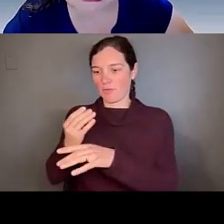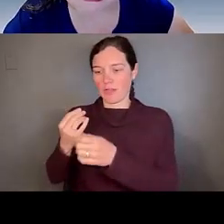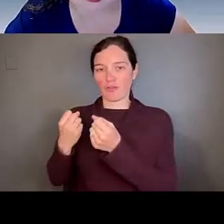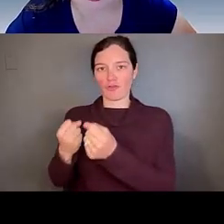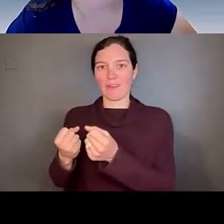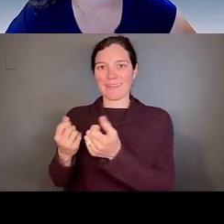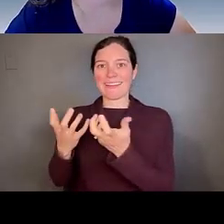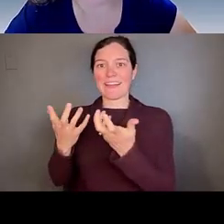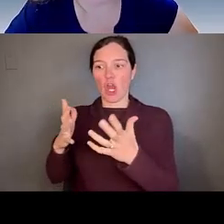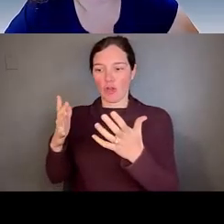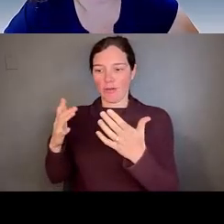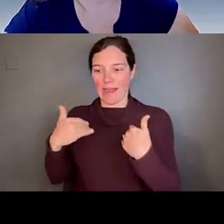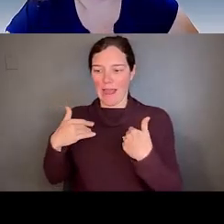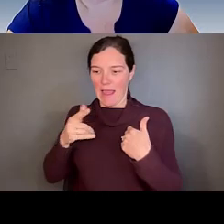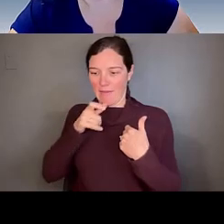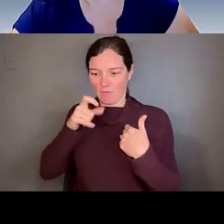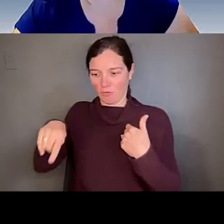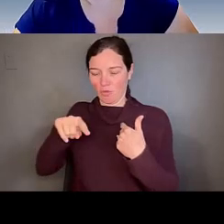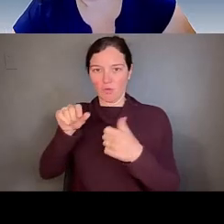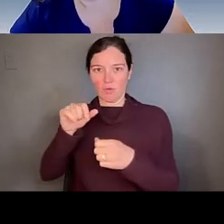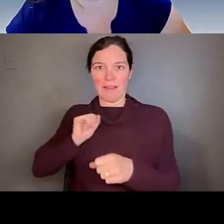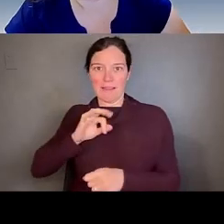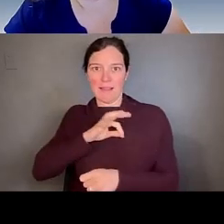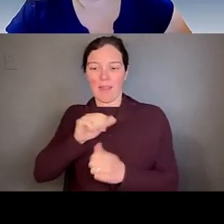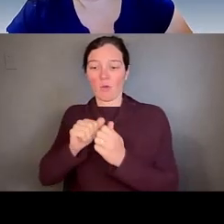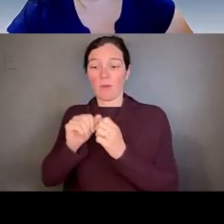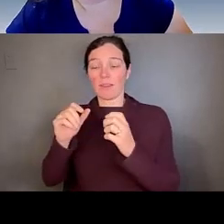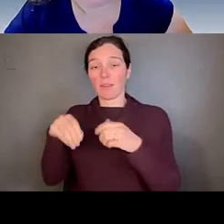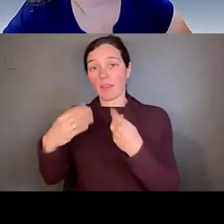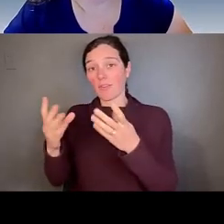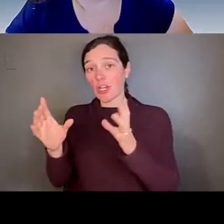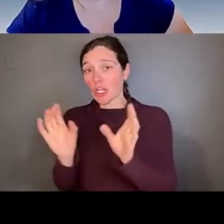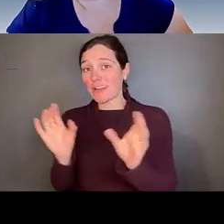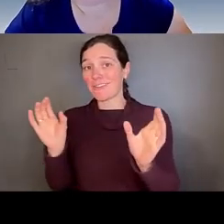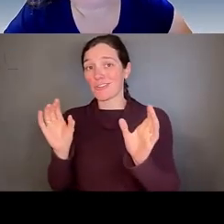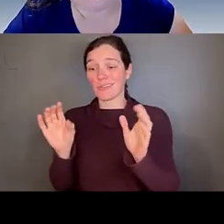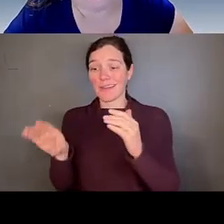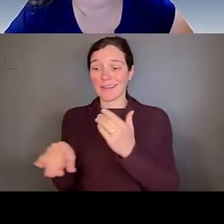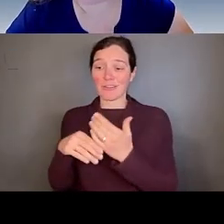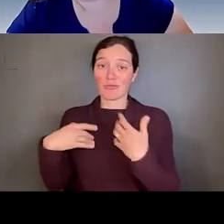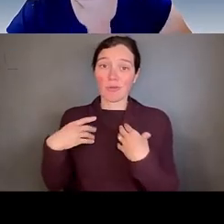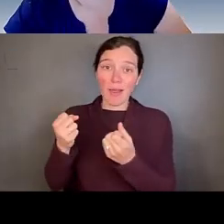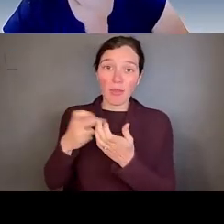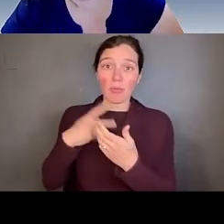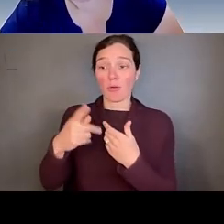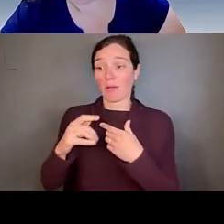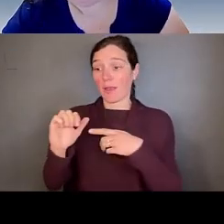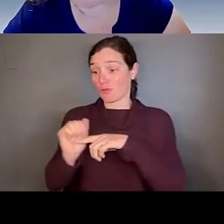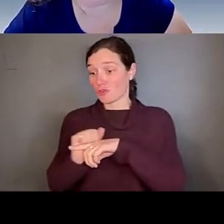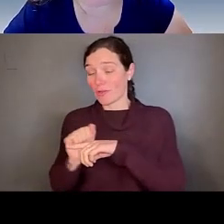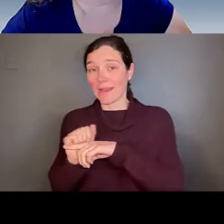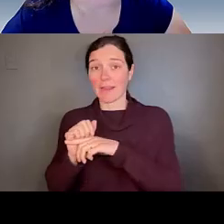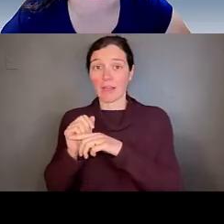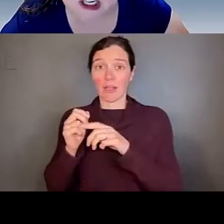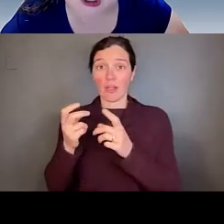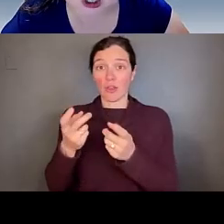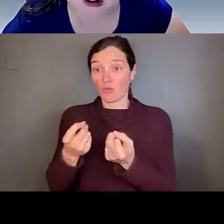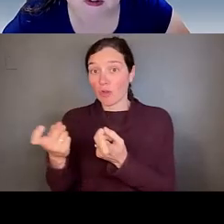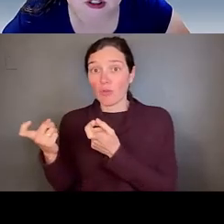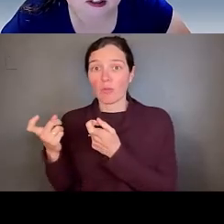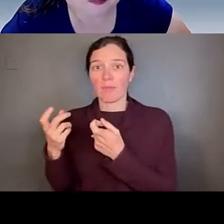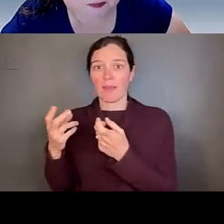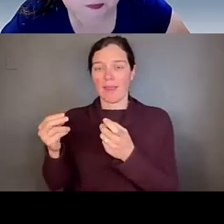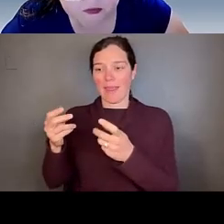strengthening existing workforce members with credentialing, additional health programs, clinical trainings, recruitment, and